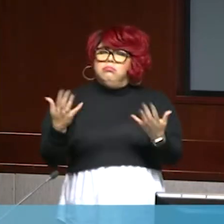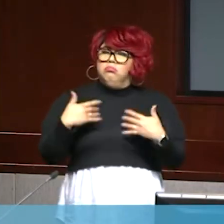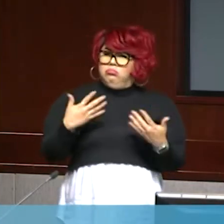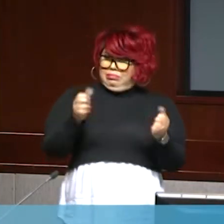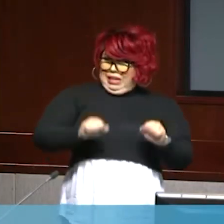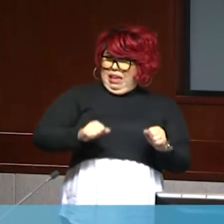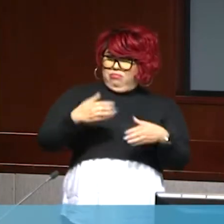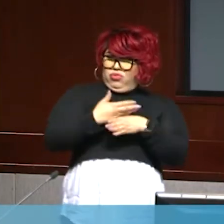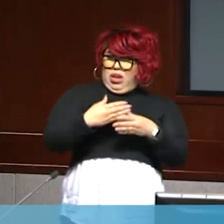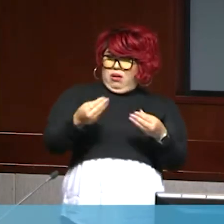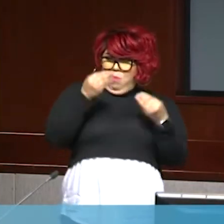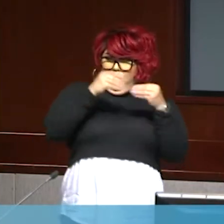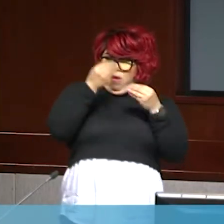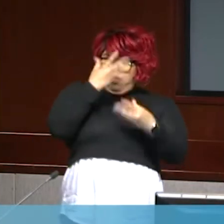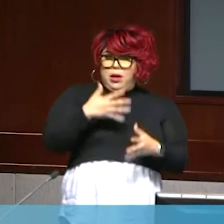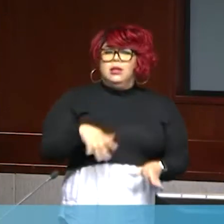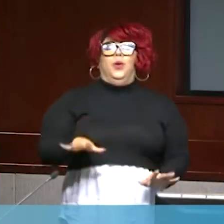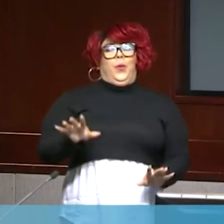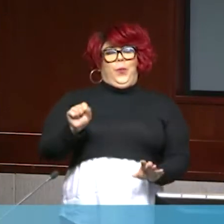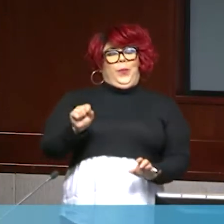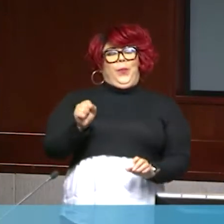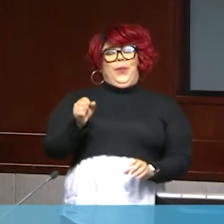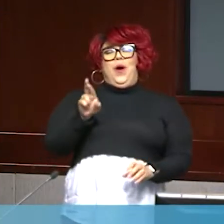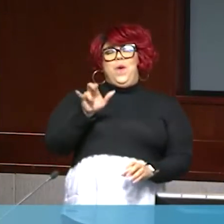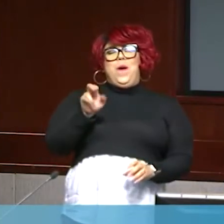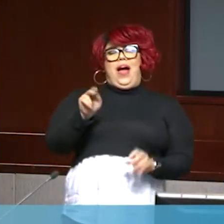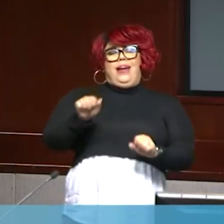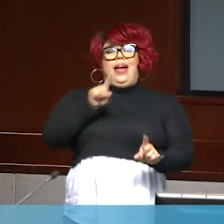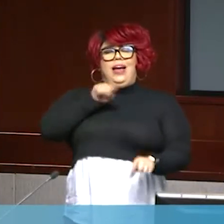Definitely a Ryan Alsop question, so we'll have him answer that.